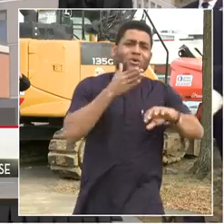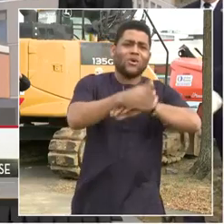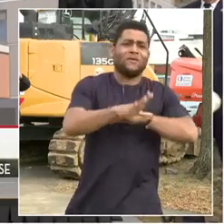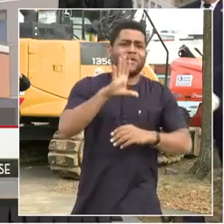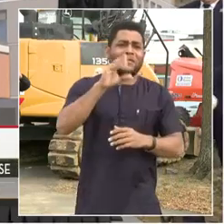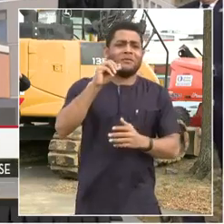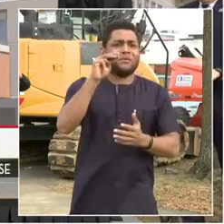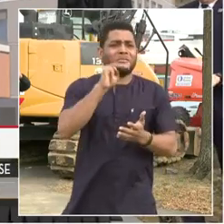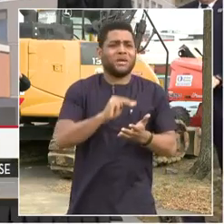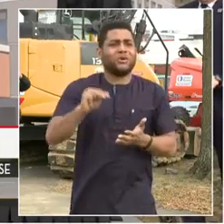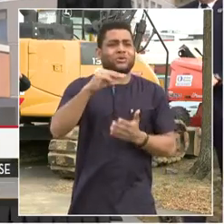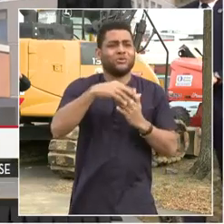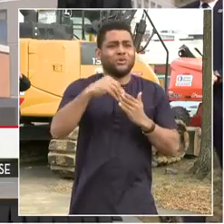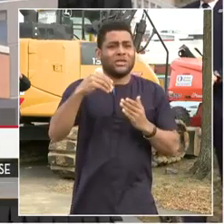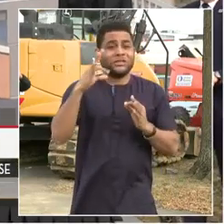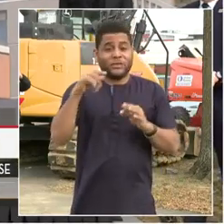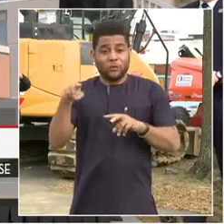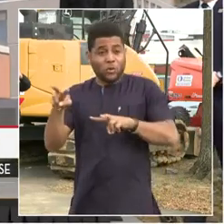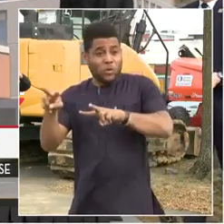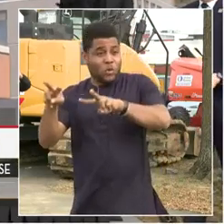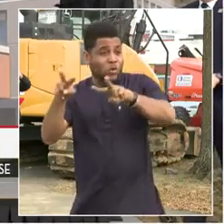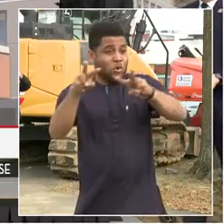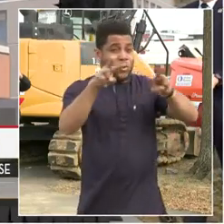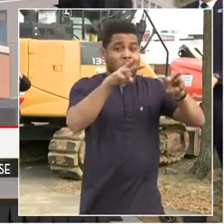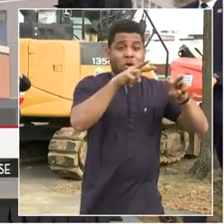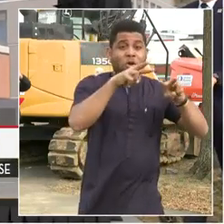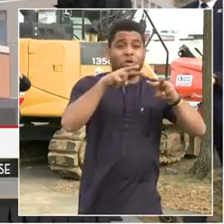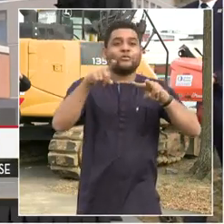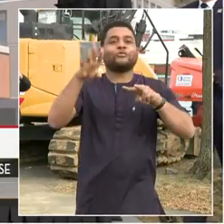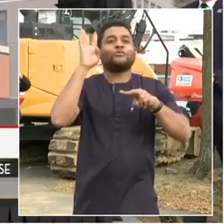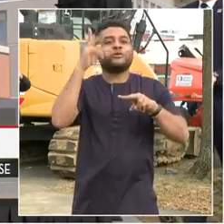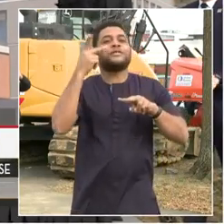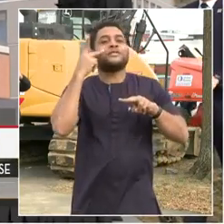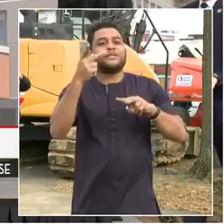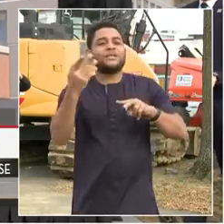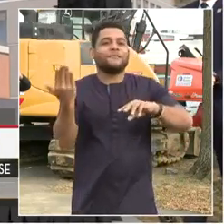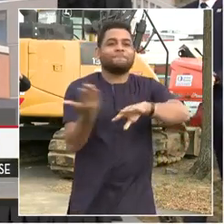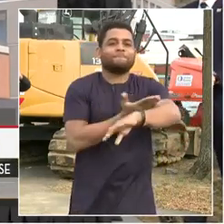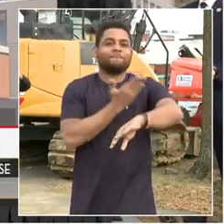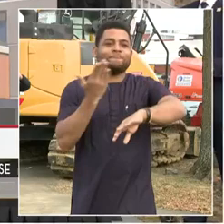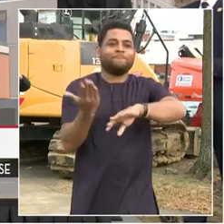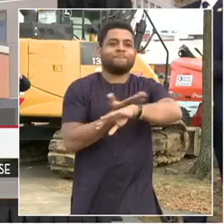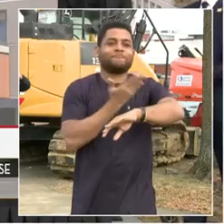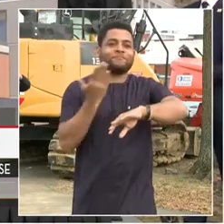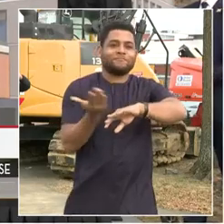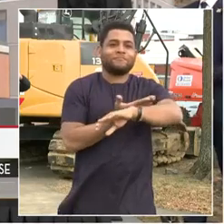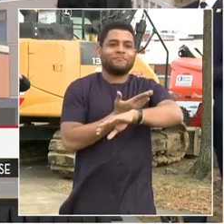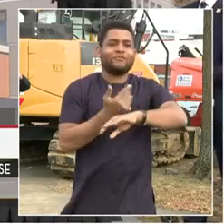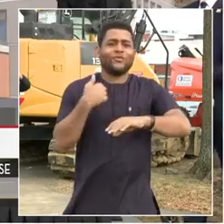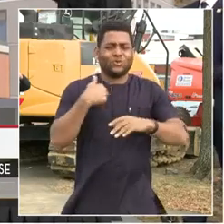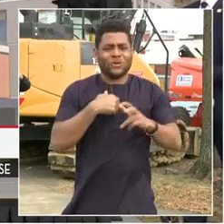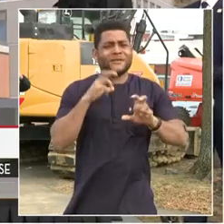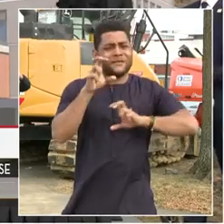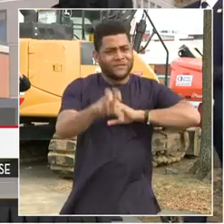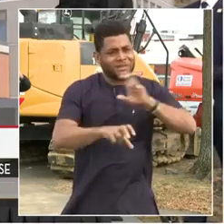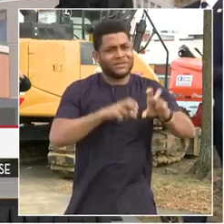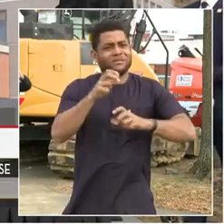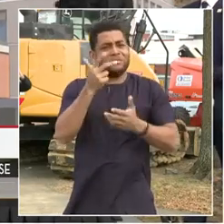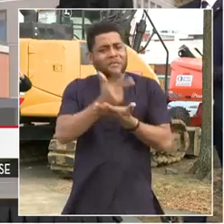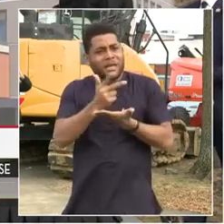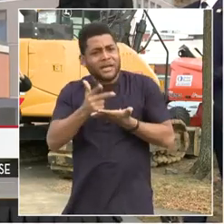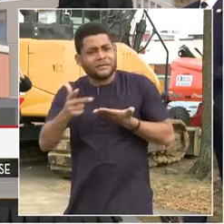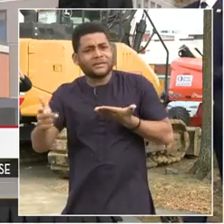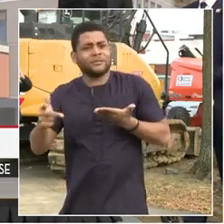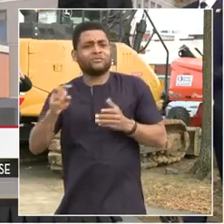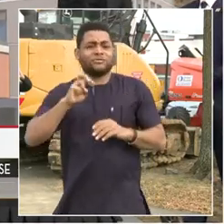all around you. We're investing in the infrastructure here. There will be parking here that we